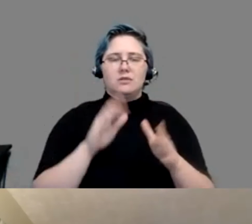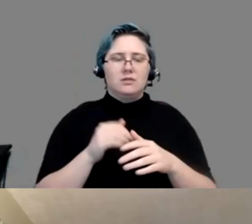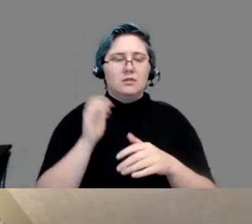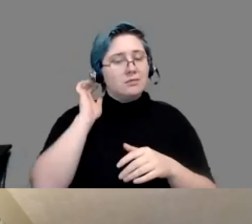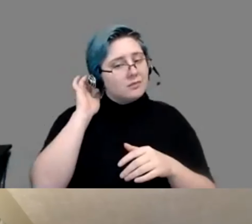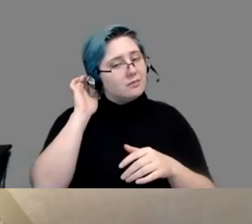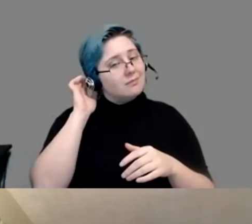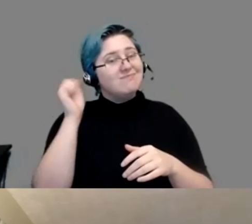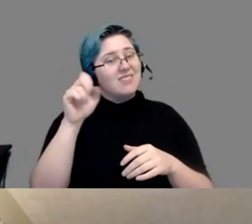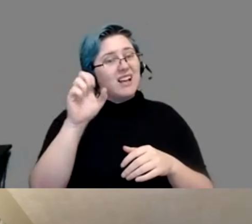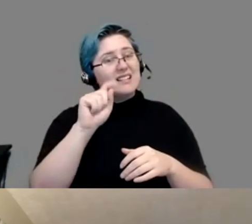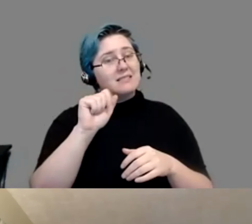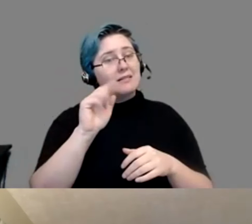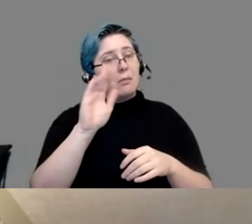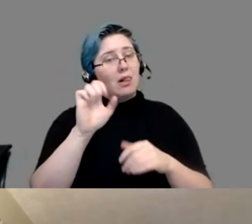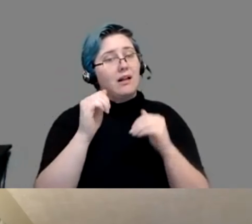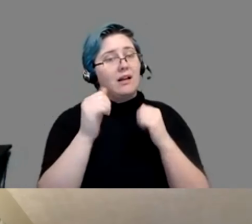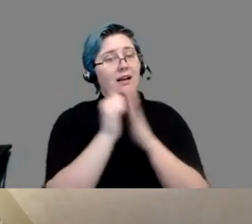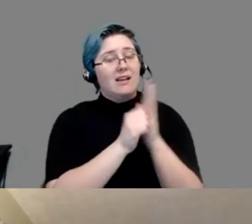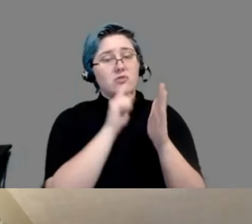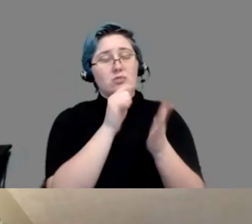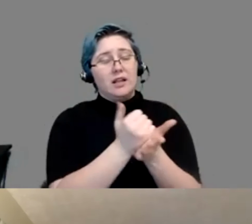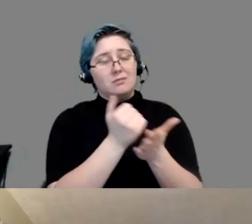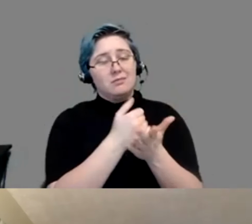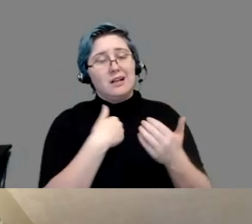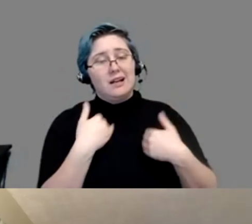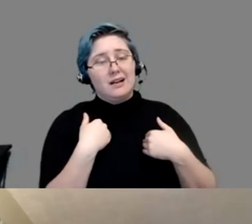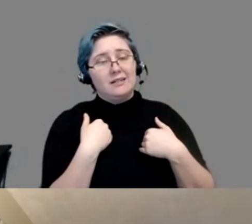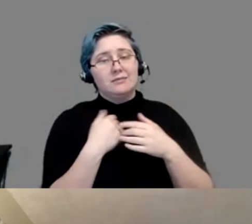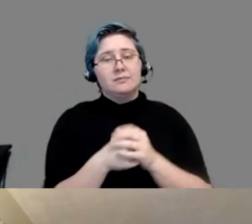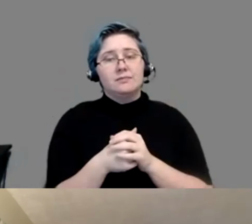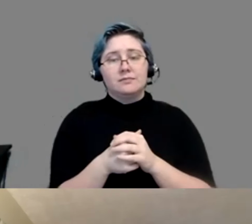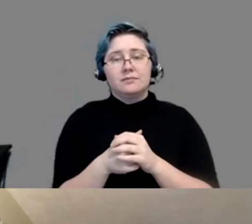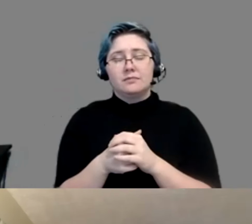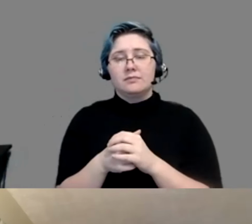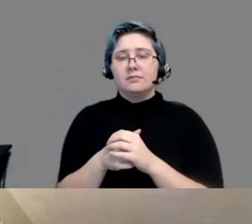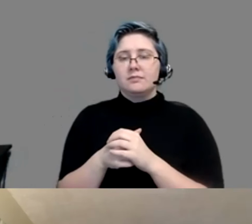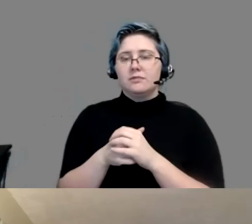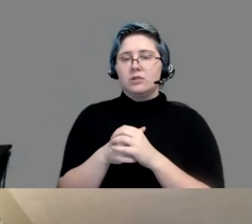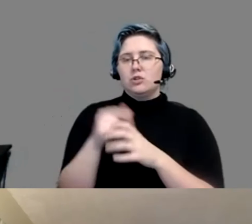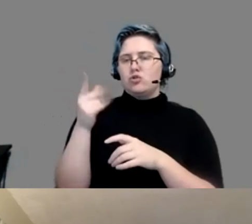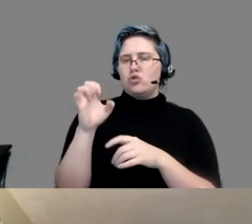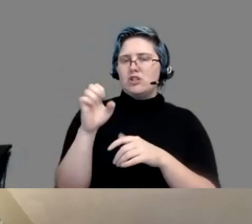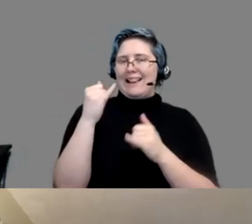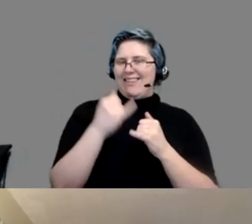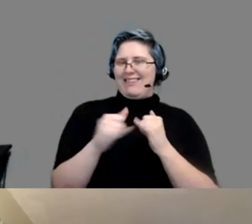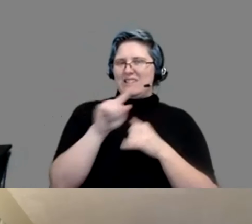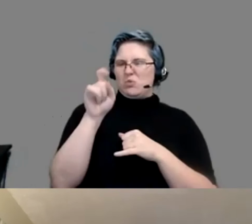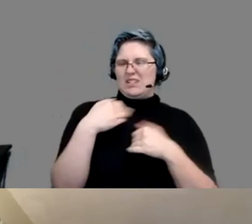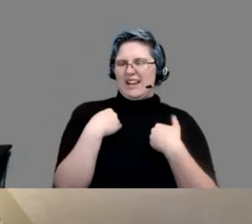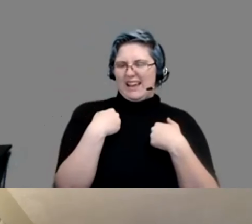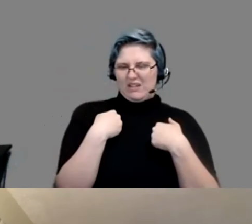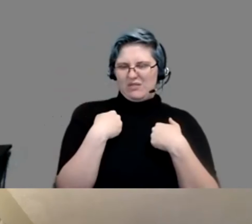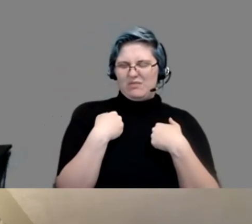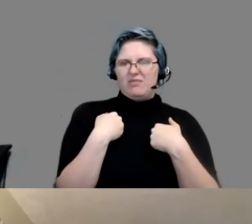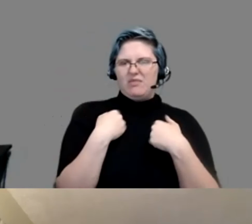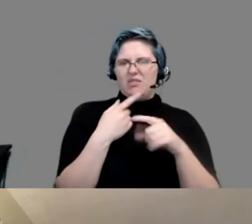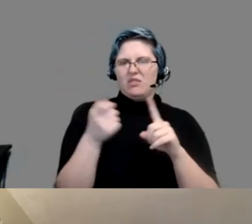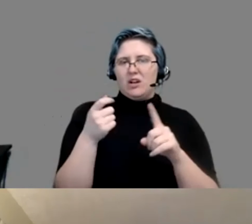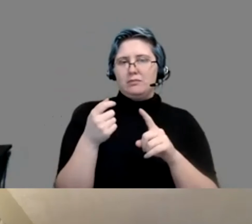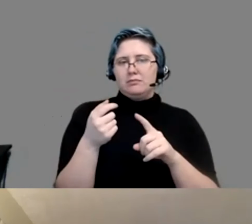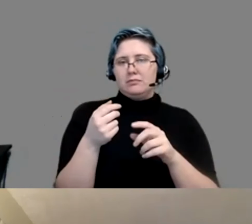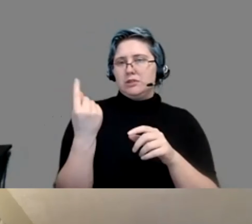accounts really help. I have one. I need All to right, get so- mine running. Last one I have on my list here is from an